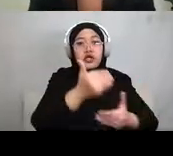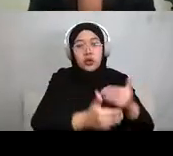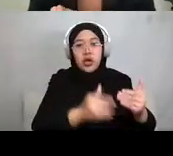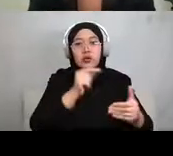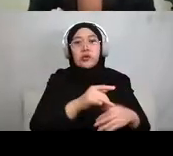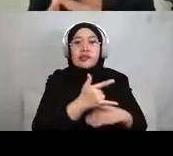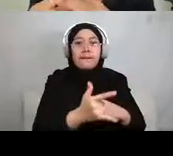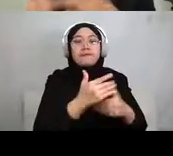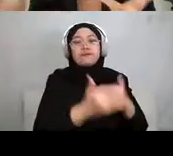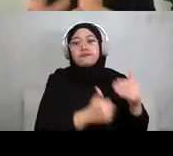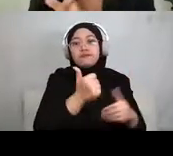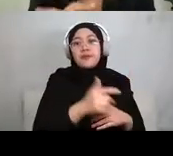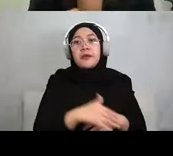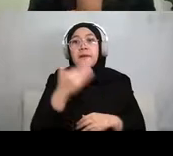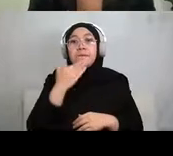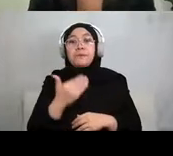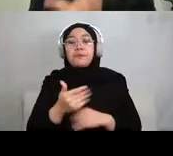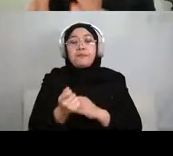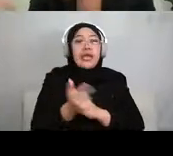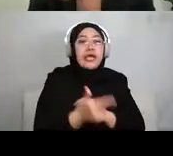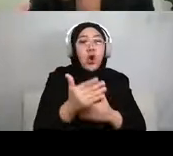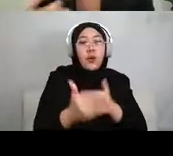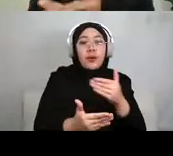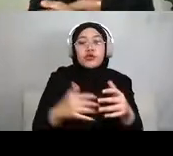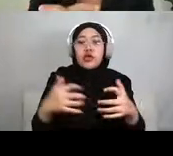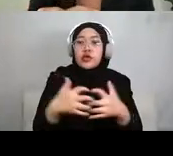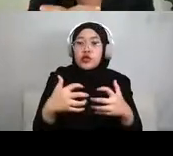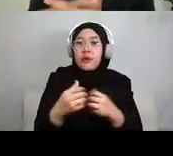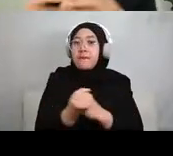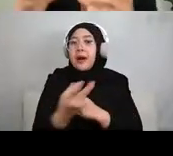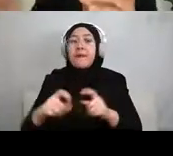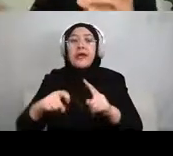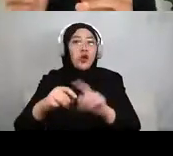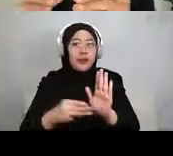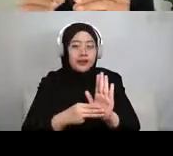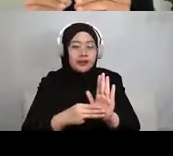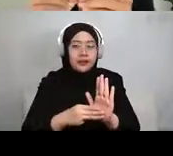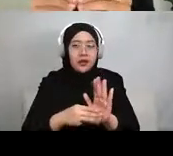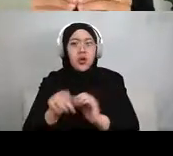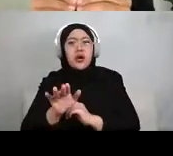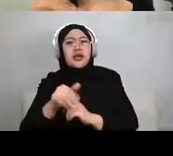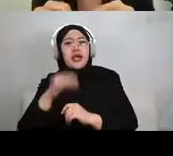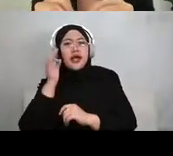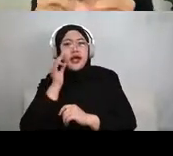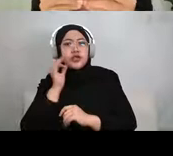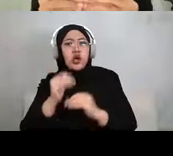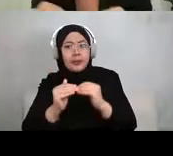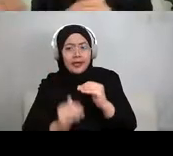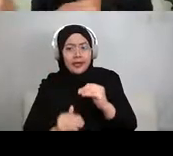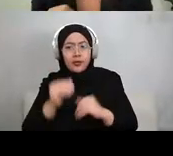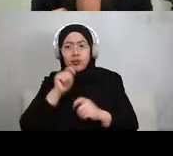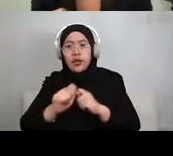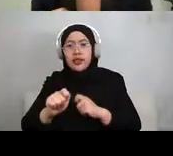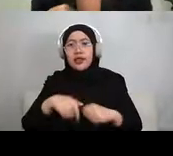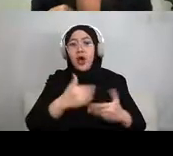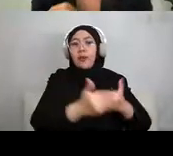because then there is lower risk for the operator in this case, because what you will have is that you are paying for